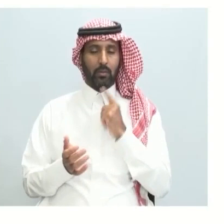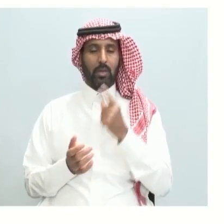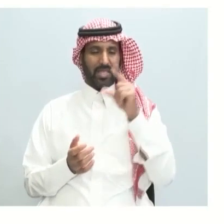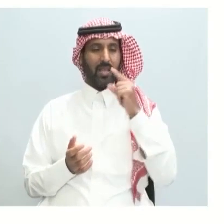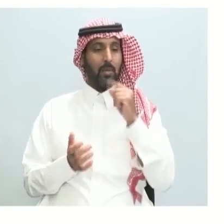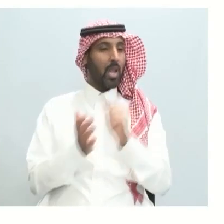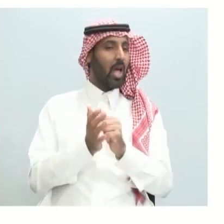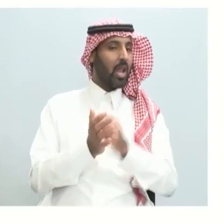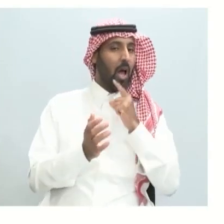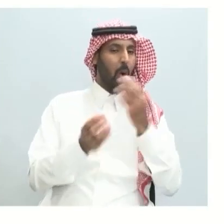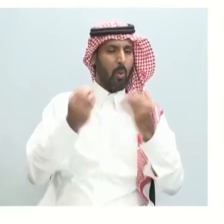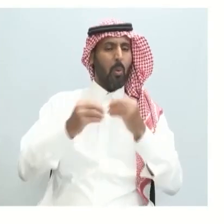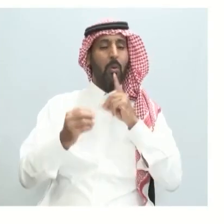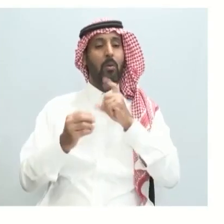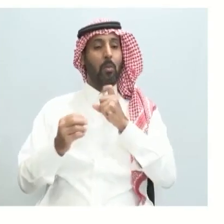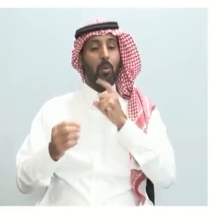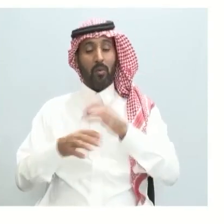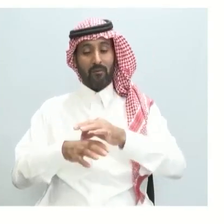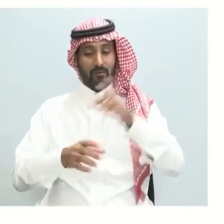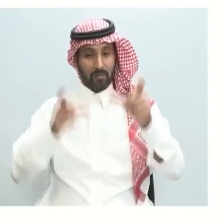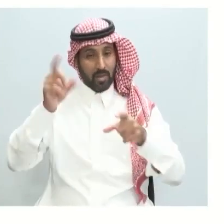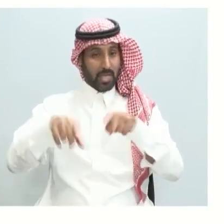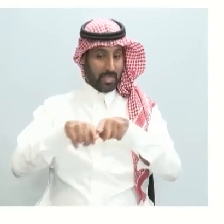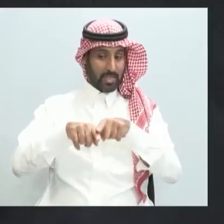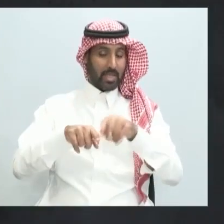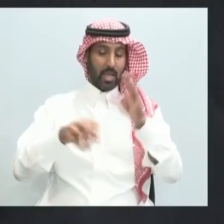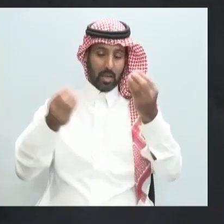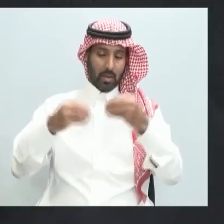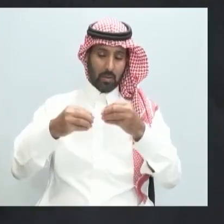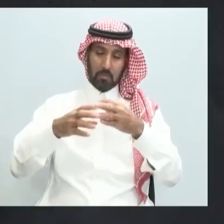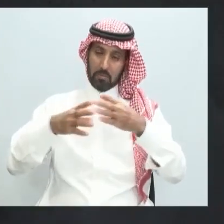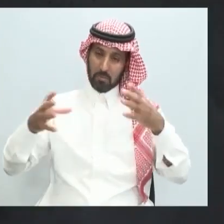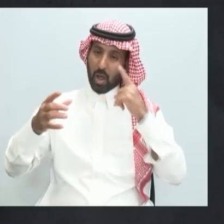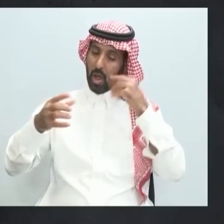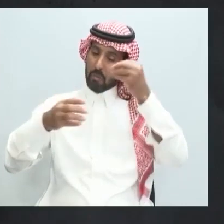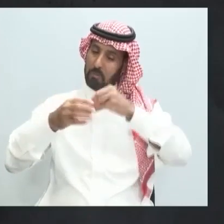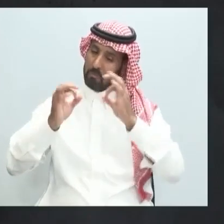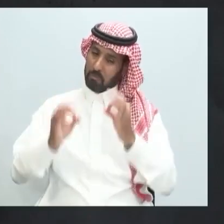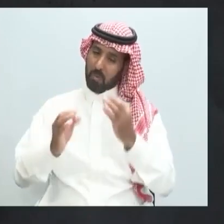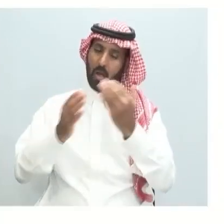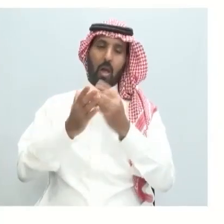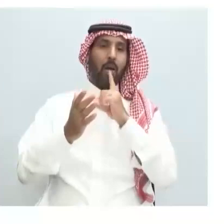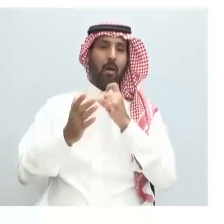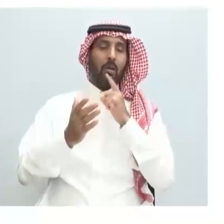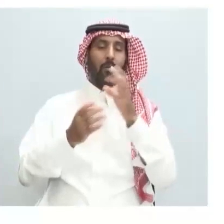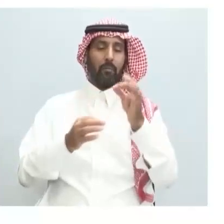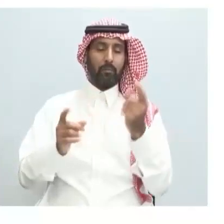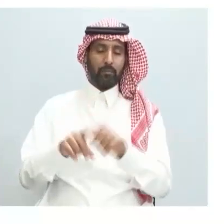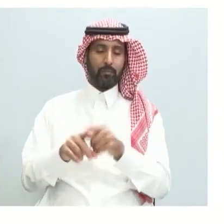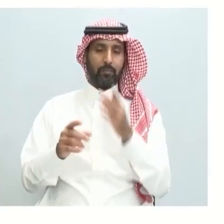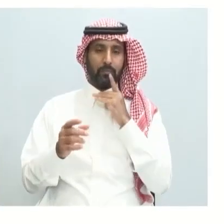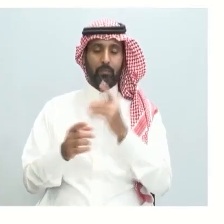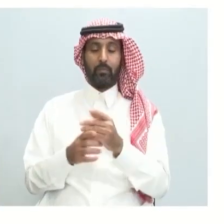small house can lodge 100 friends. Even if it's a small house, it can lodge hundreds of friends.